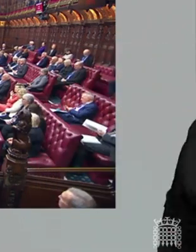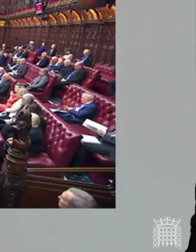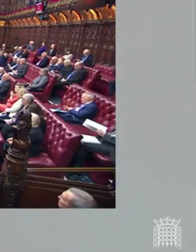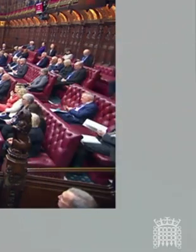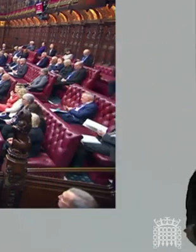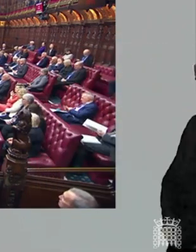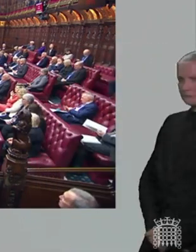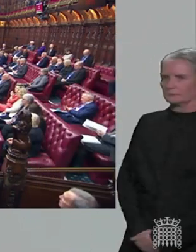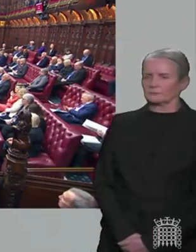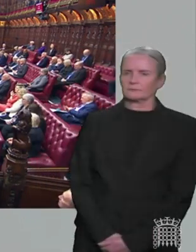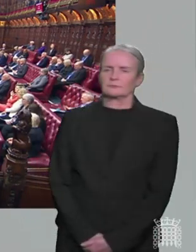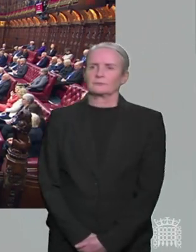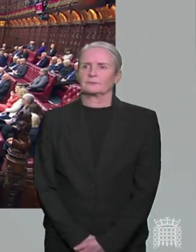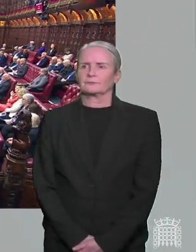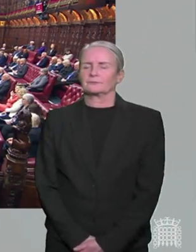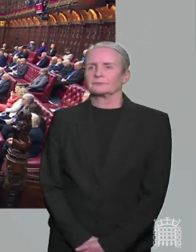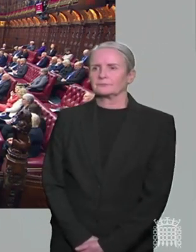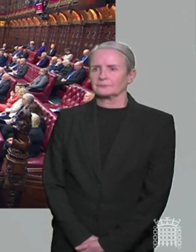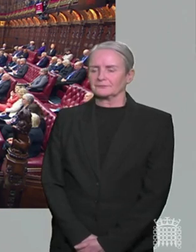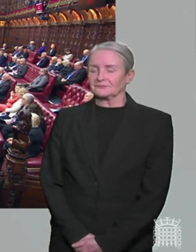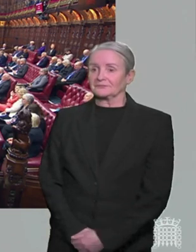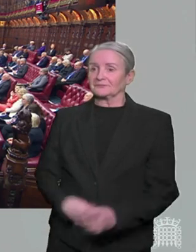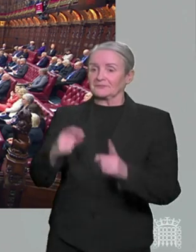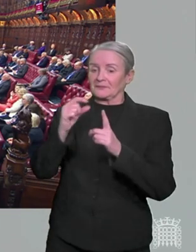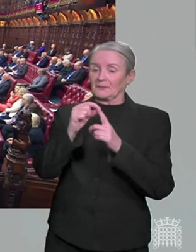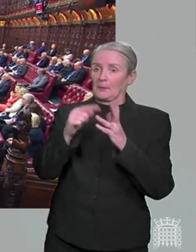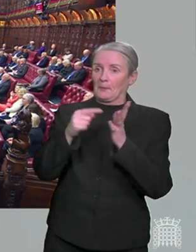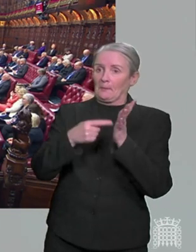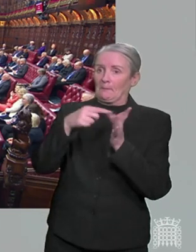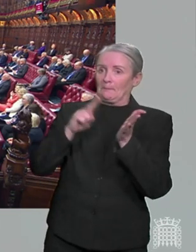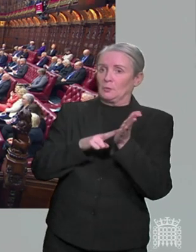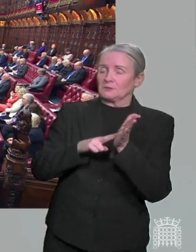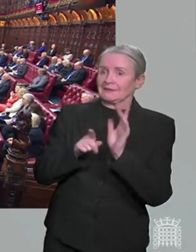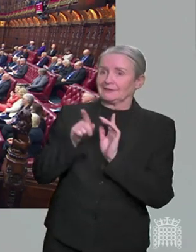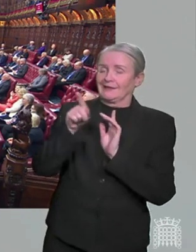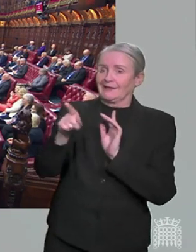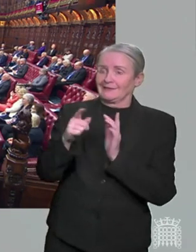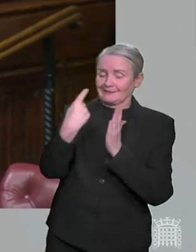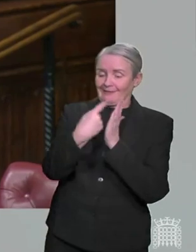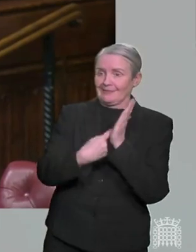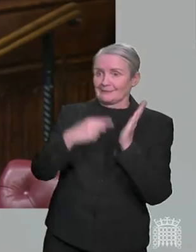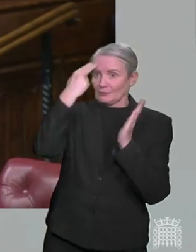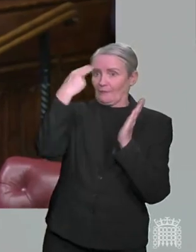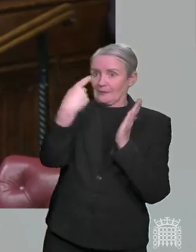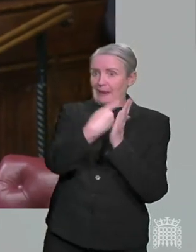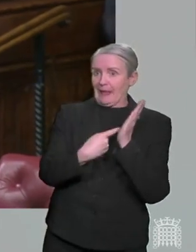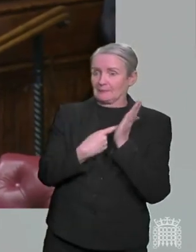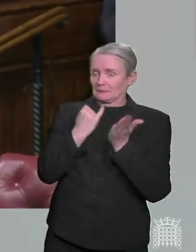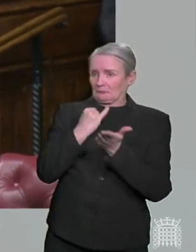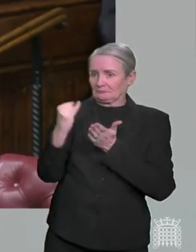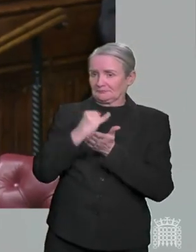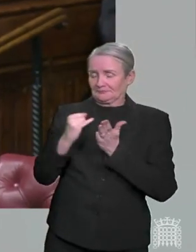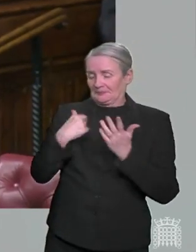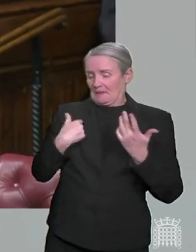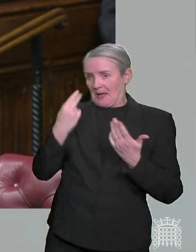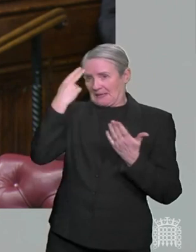another member of the club of those on Mr. Putin's blacklist. While welcoming the AUKUS agreement,